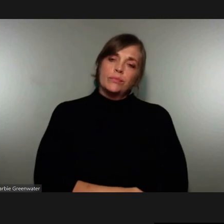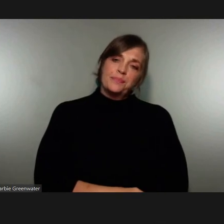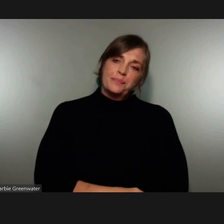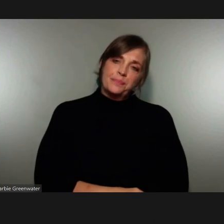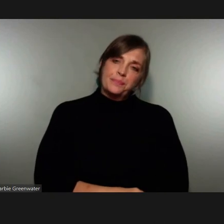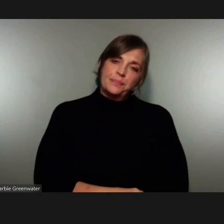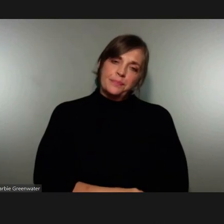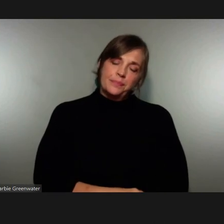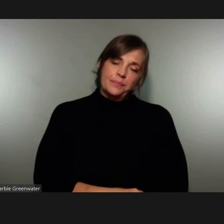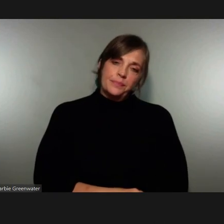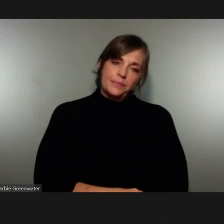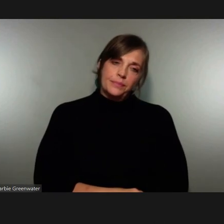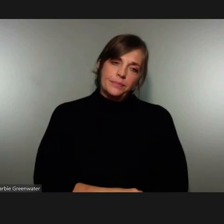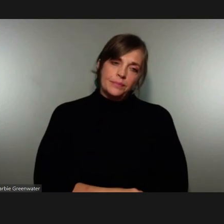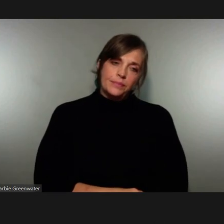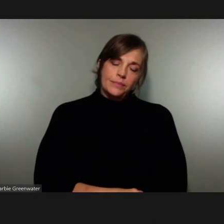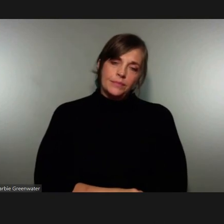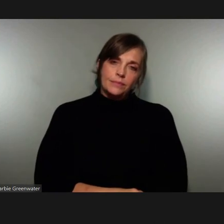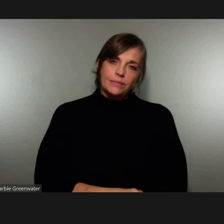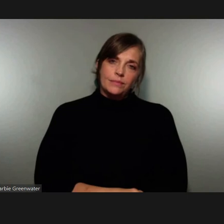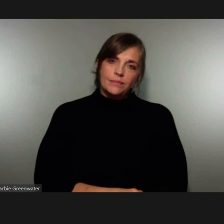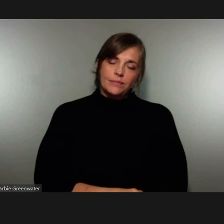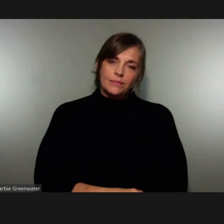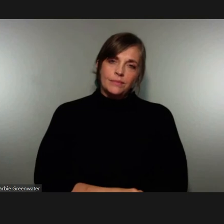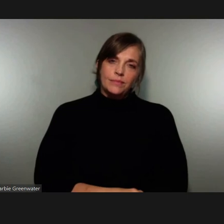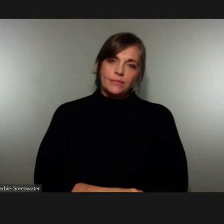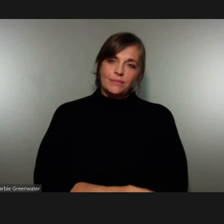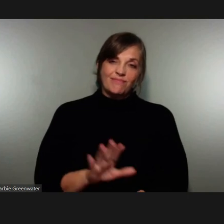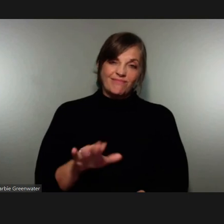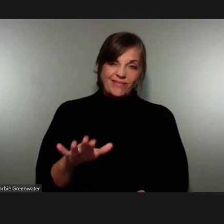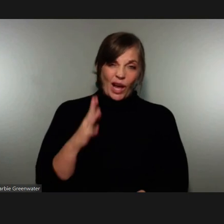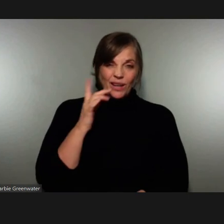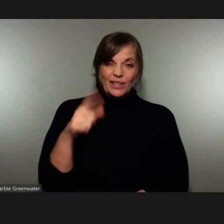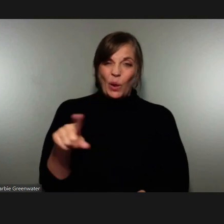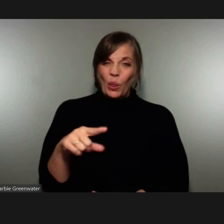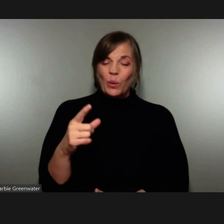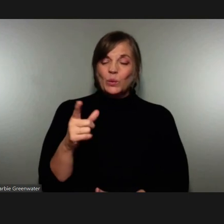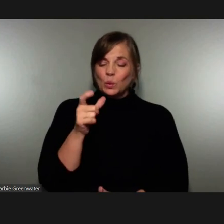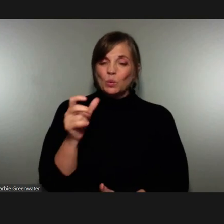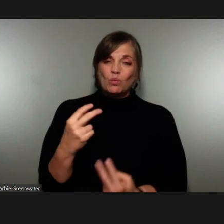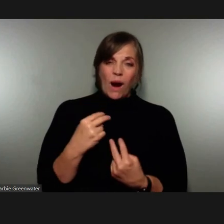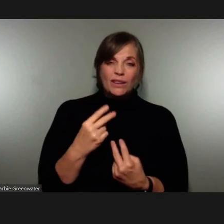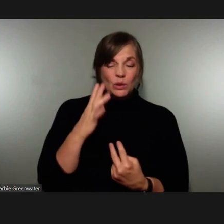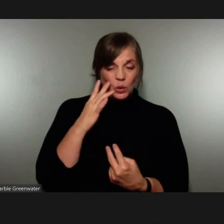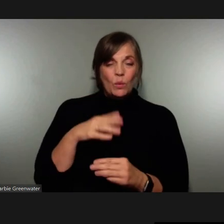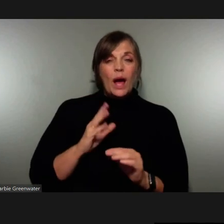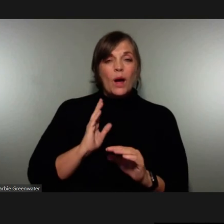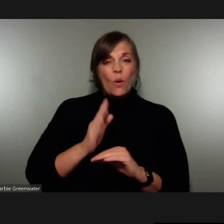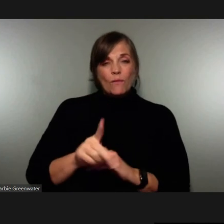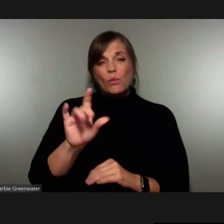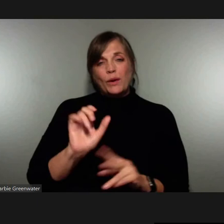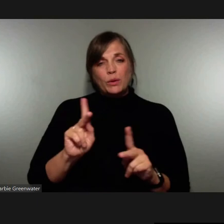Thank you again so much. And I'd like the audience to know we had more than 100 participants tonight. So thank you so much for